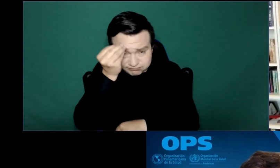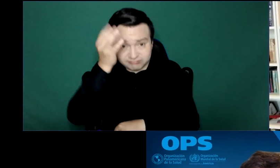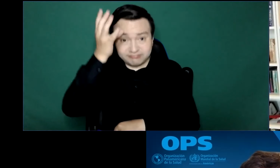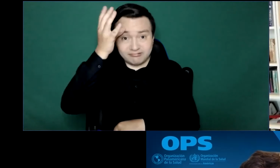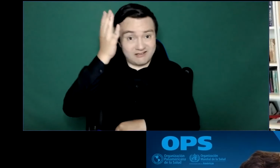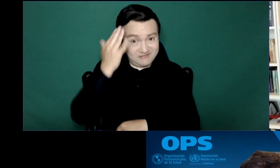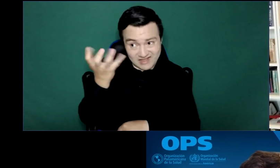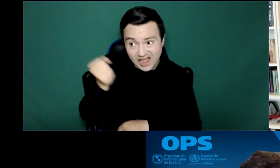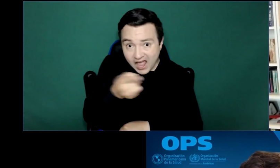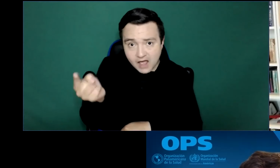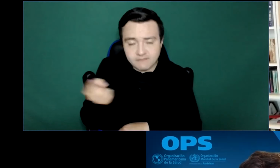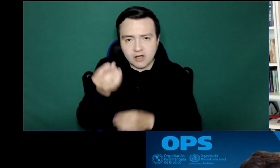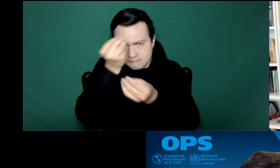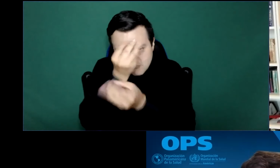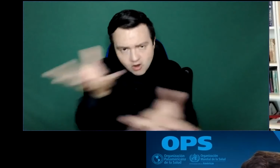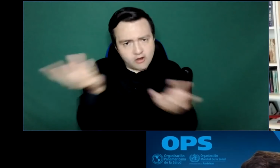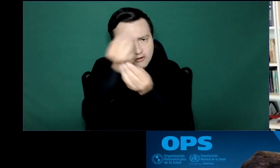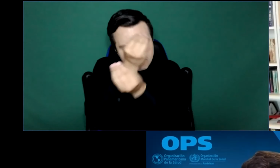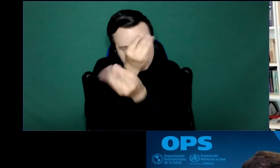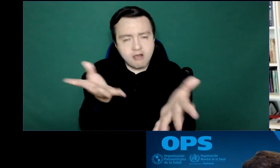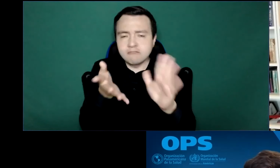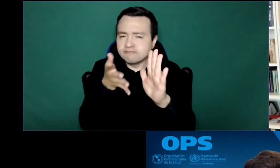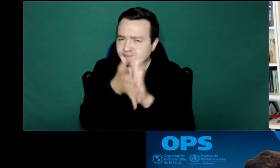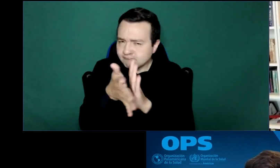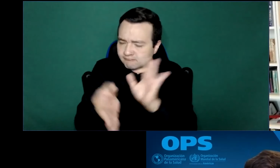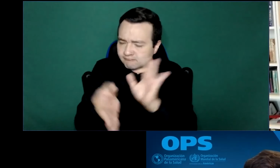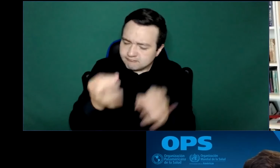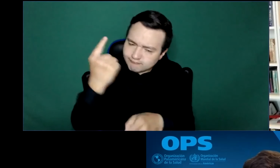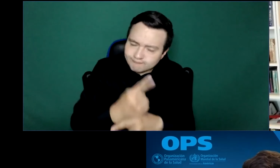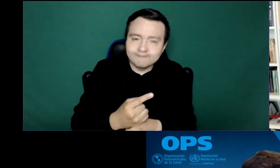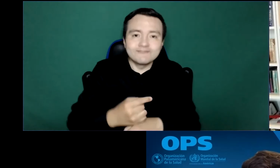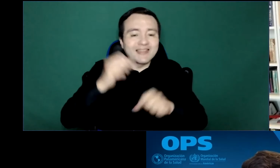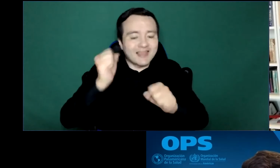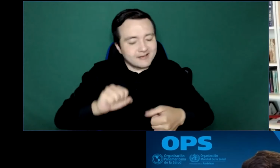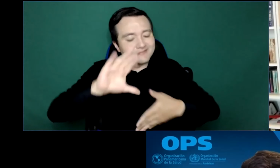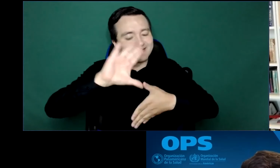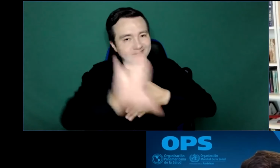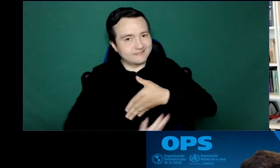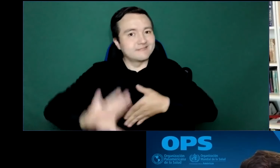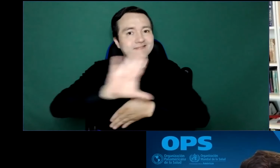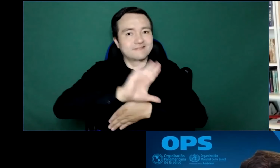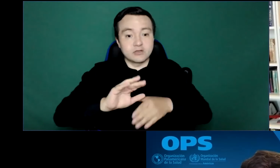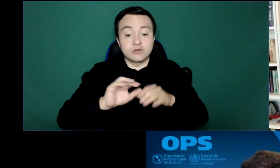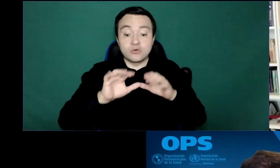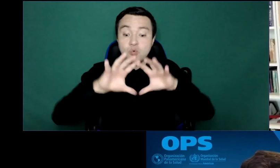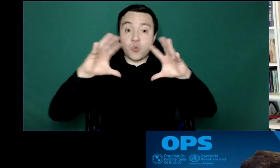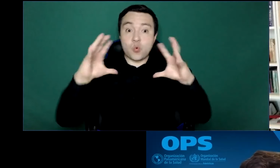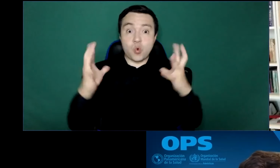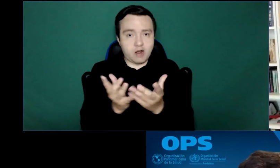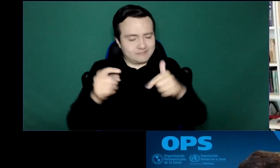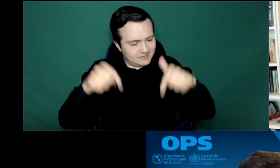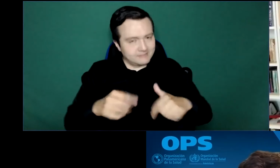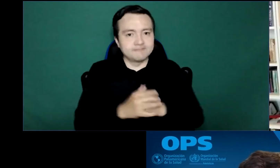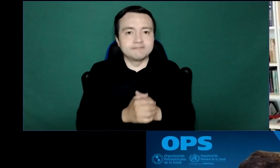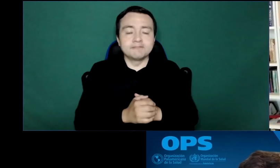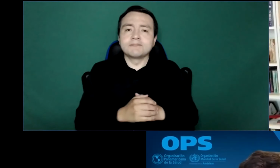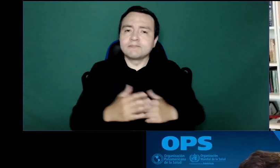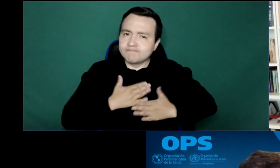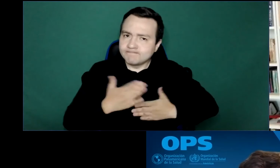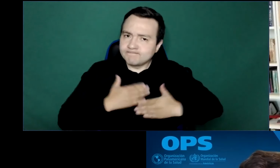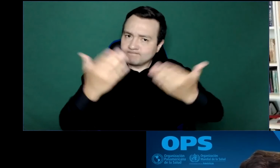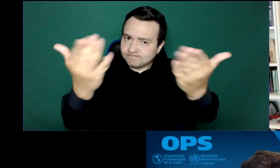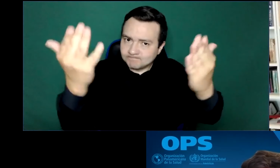so important for us to effectively achieve universal health in the region. And I want to congratulate all of those